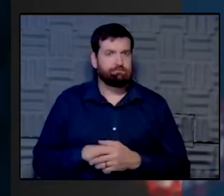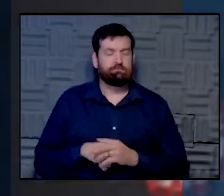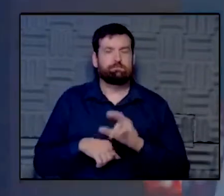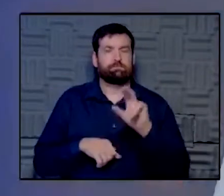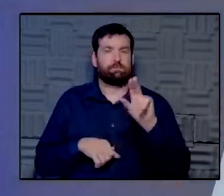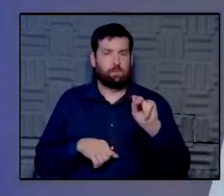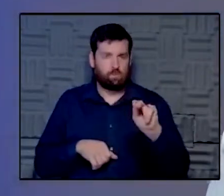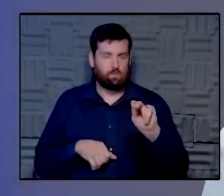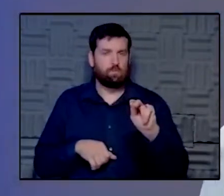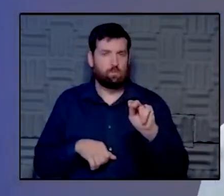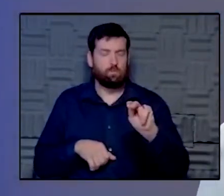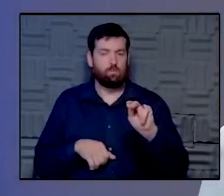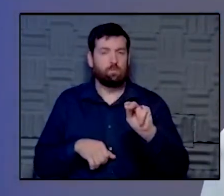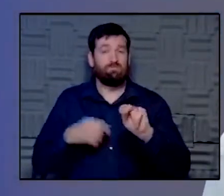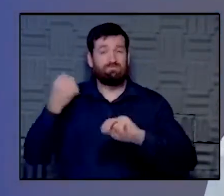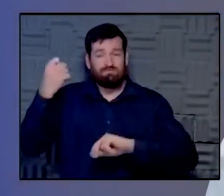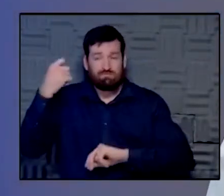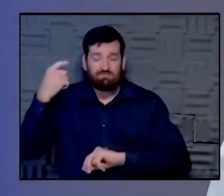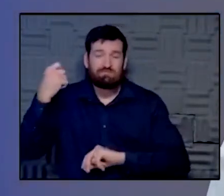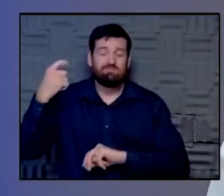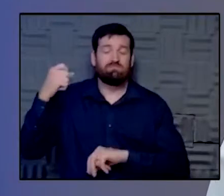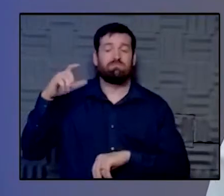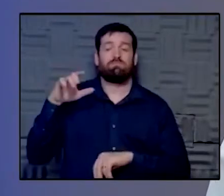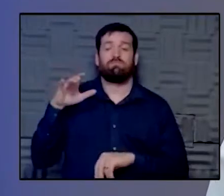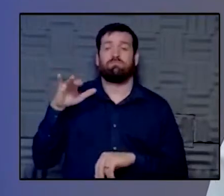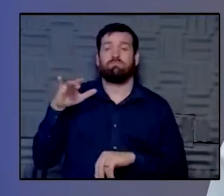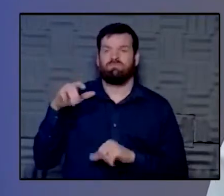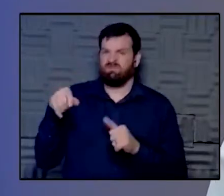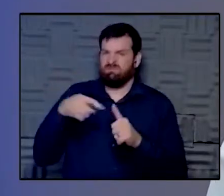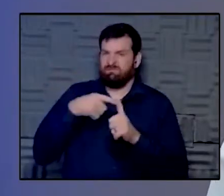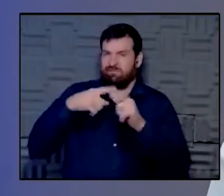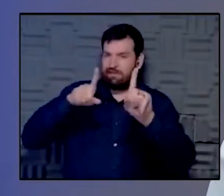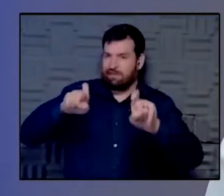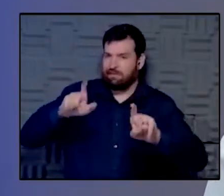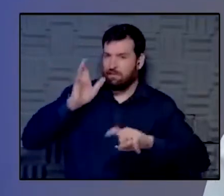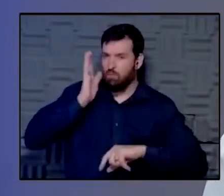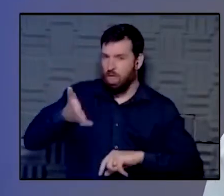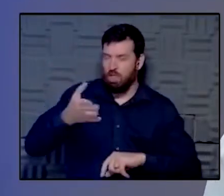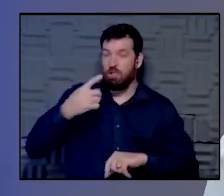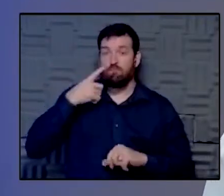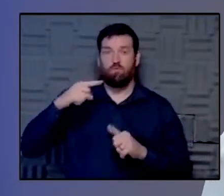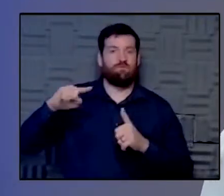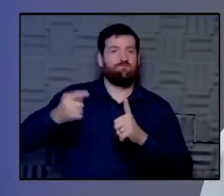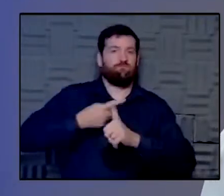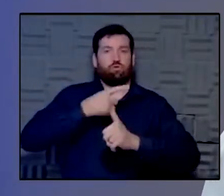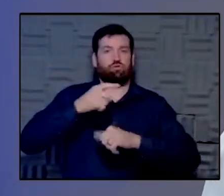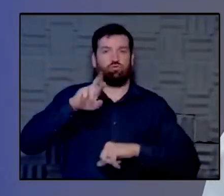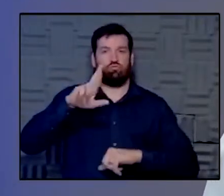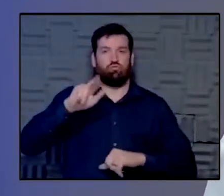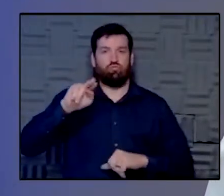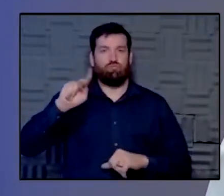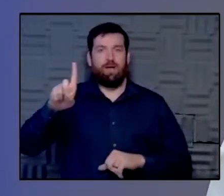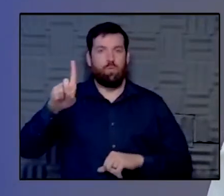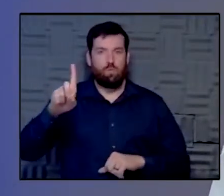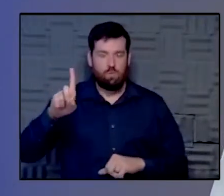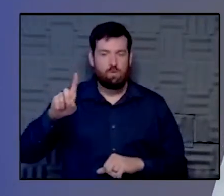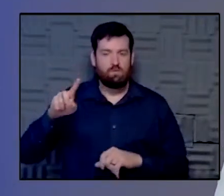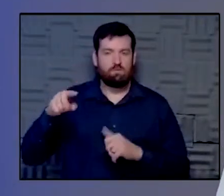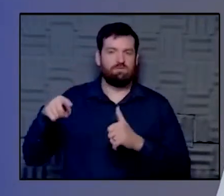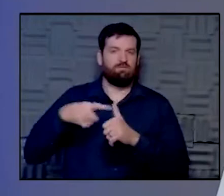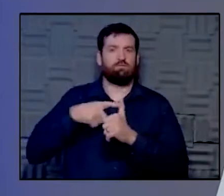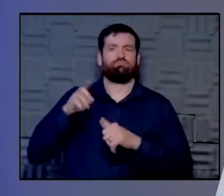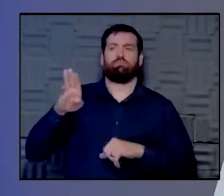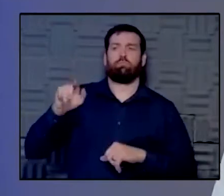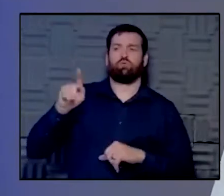no. Certainly they will be undergoing initial testing, especially for this first round of what we think